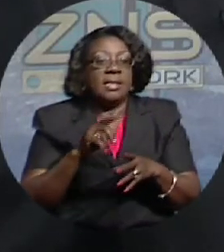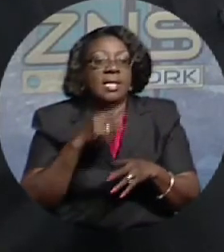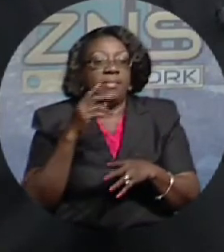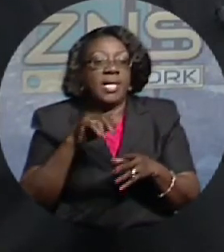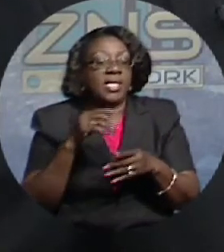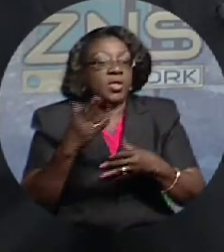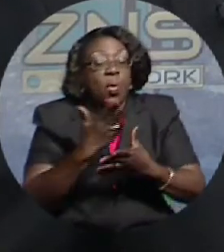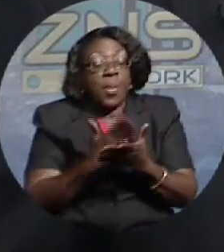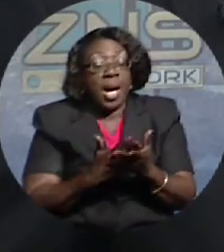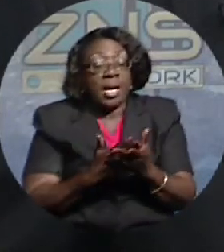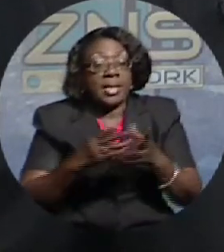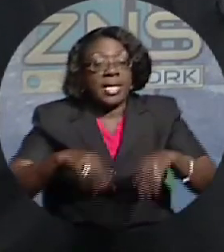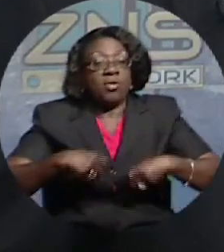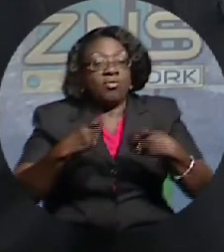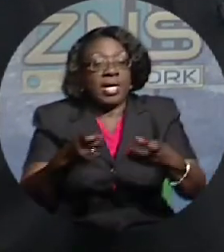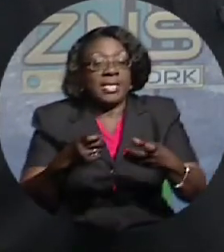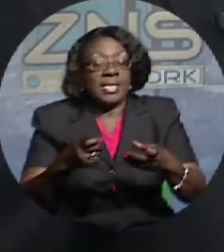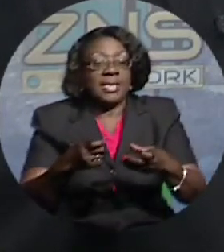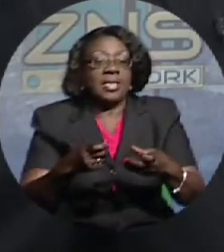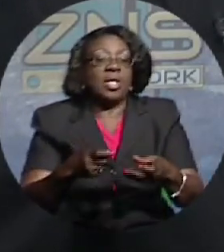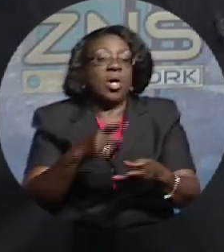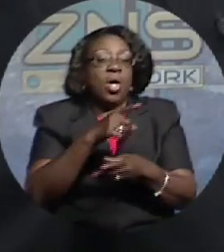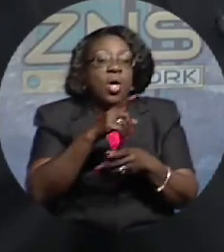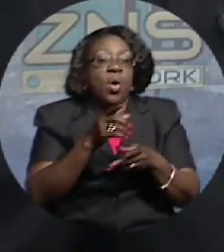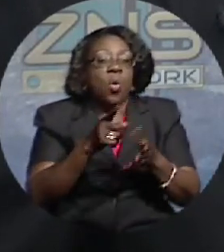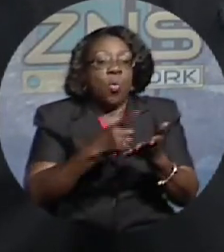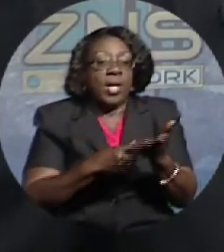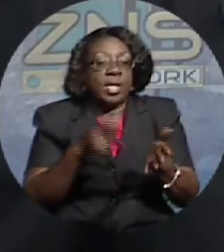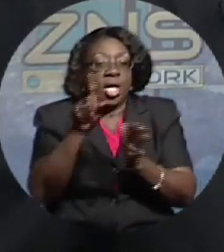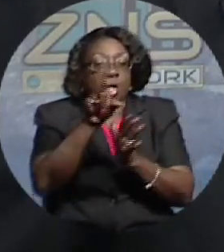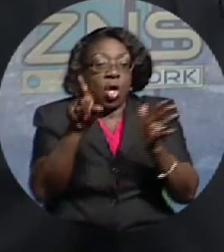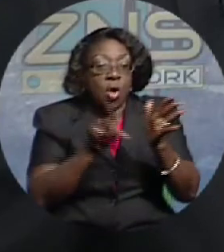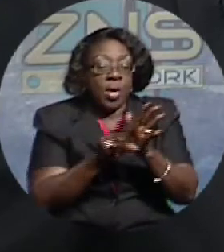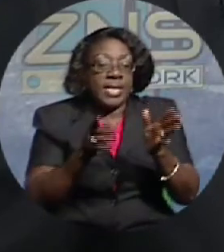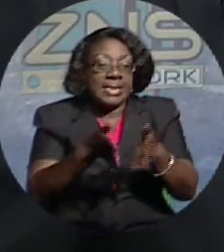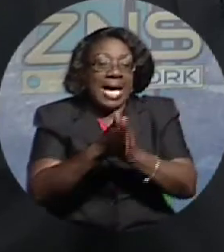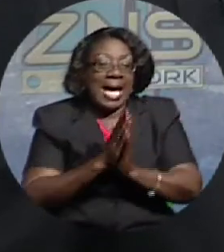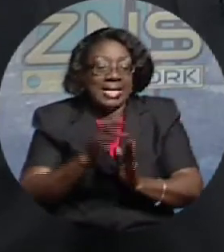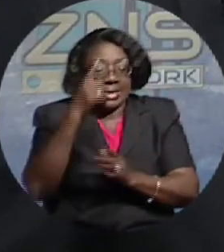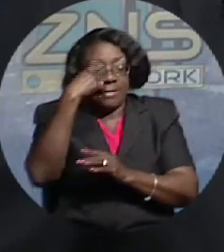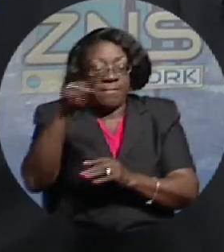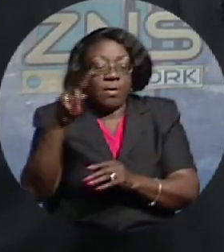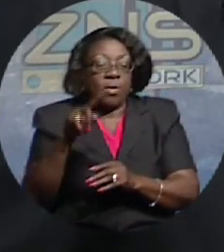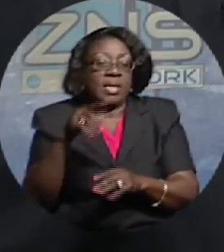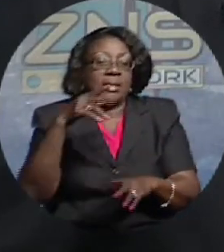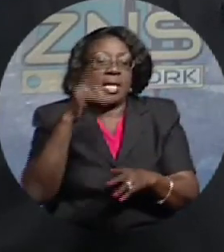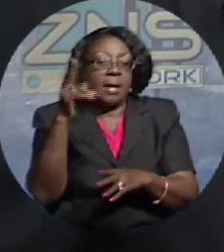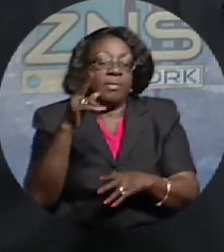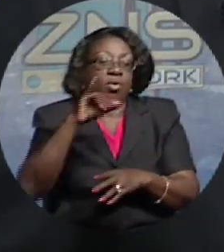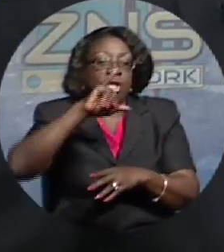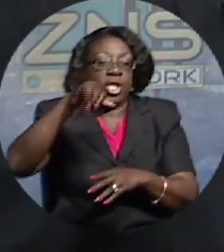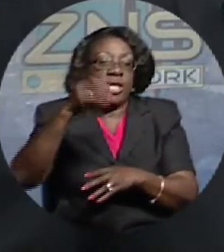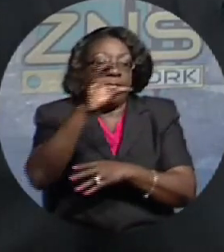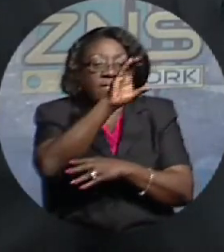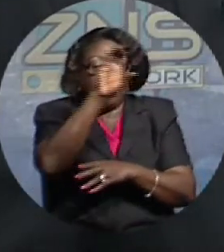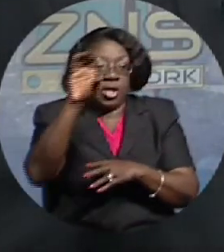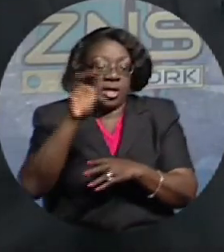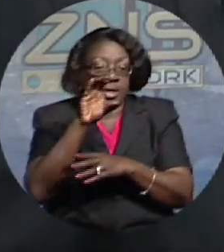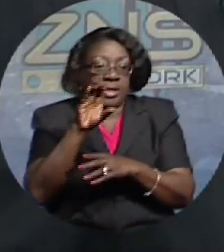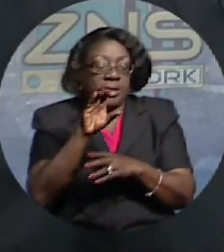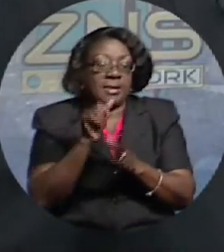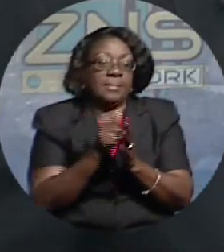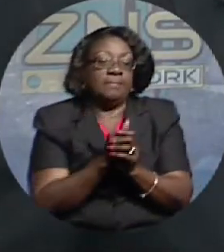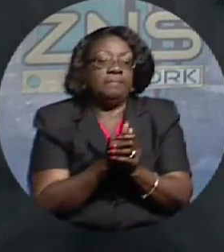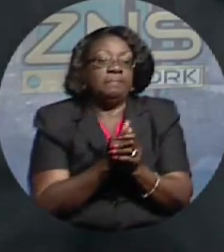court reporters in the lower courts. It's a process that is entirely in the hands of the Chief Justice, and according to the Attorney General, she has no reason